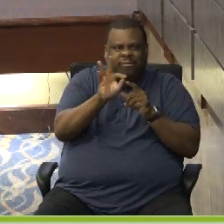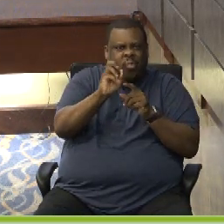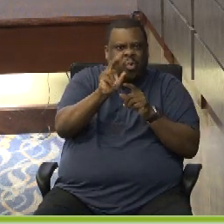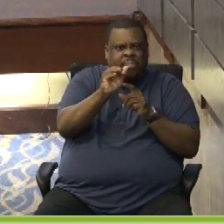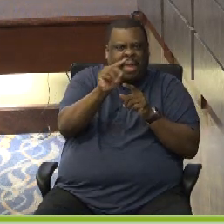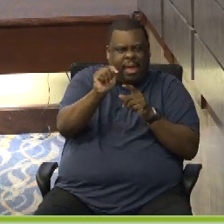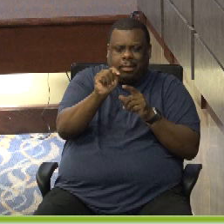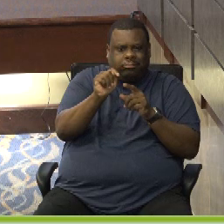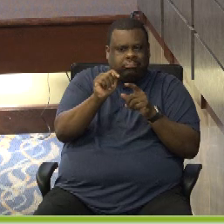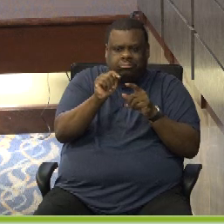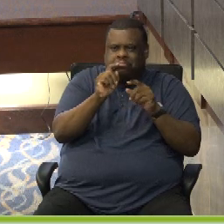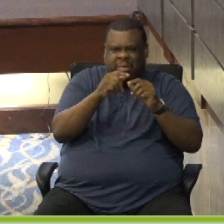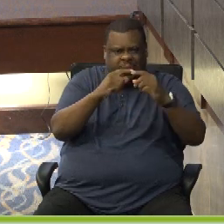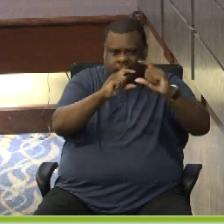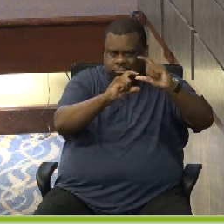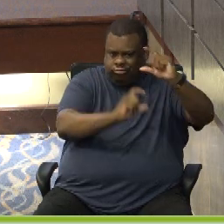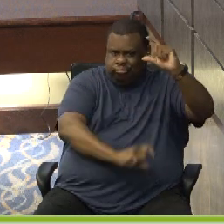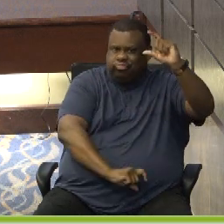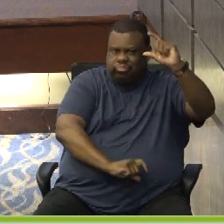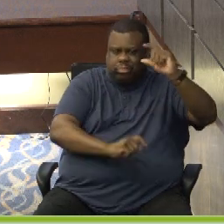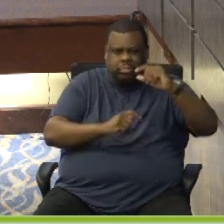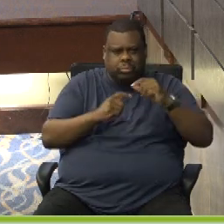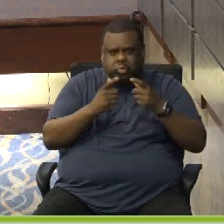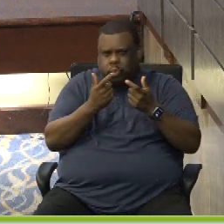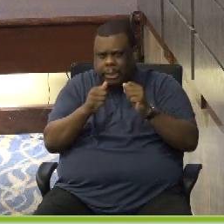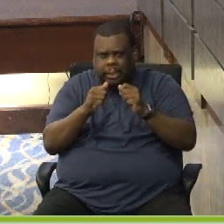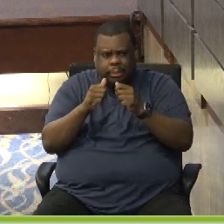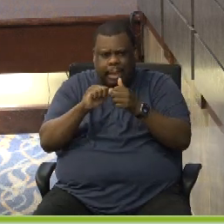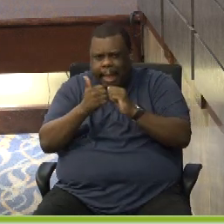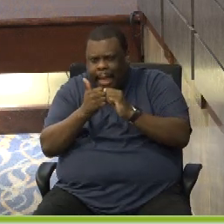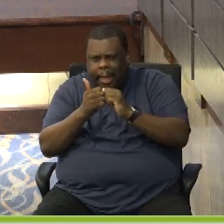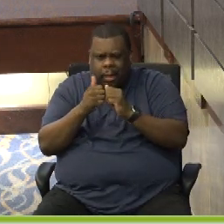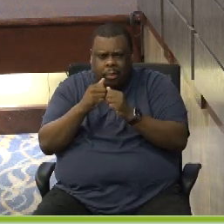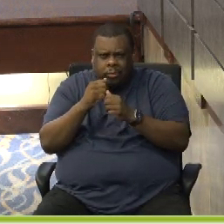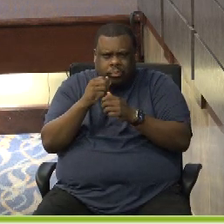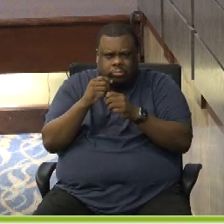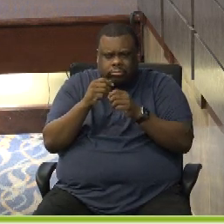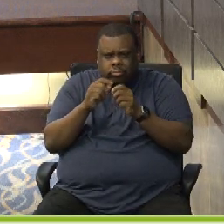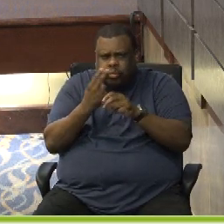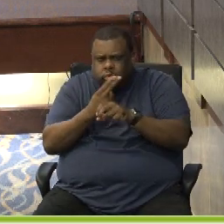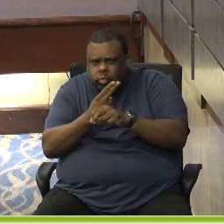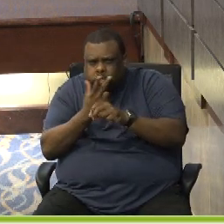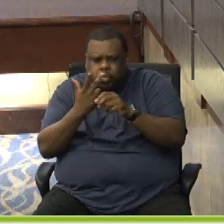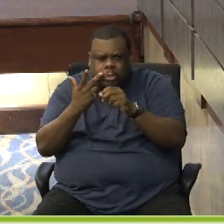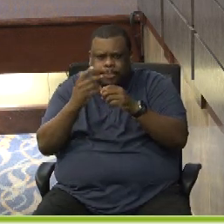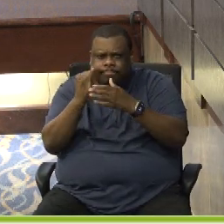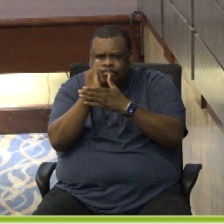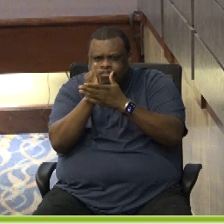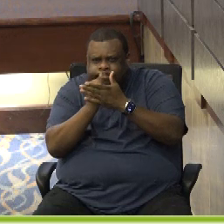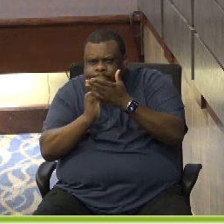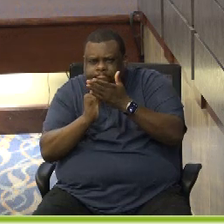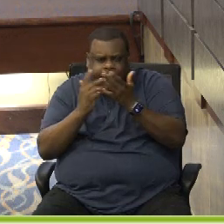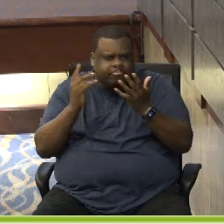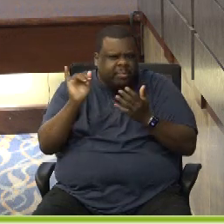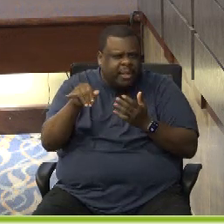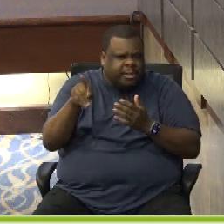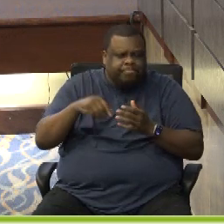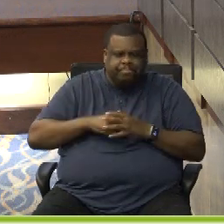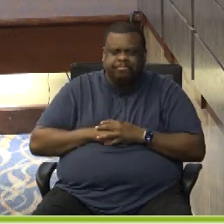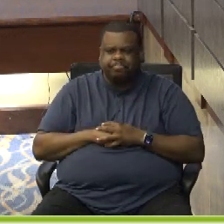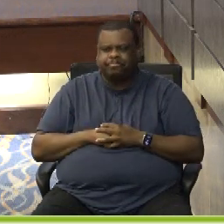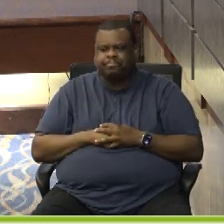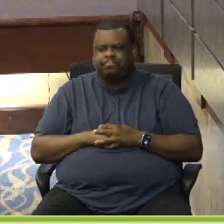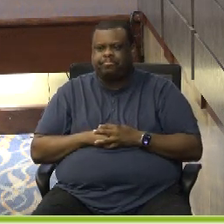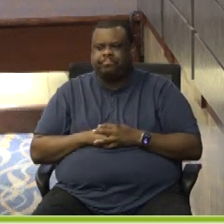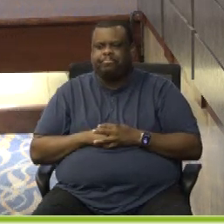for your teams. And we provide a lot of different guidance about how you use type so that everyone's communicating cohesively. Looking